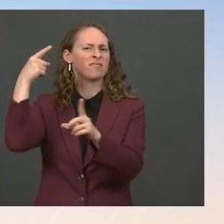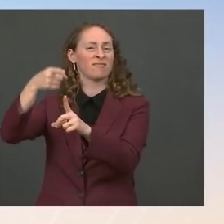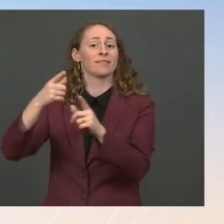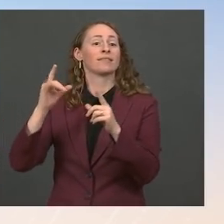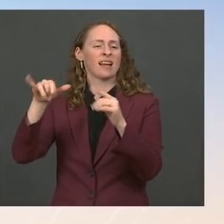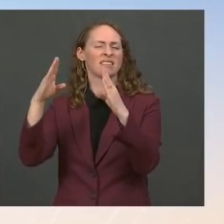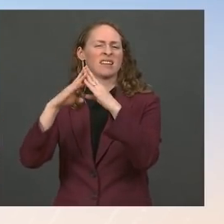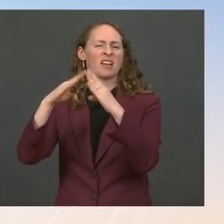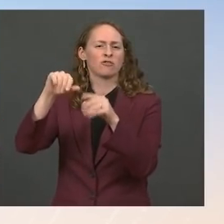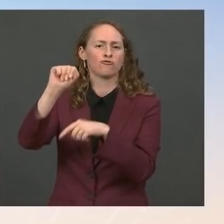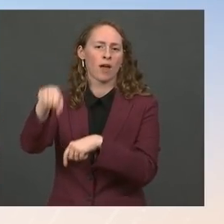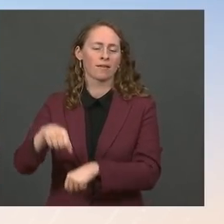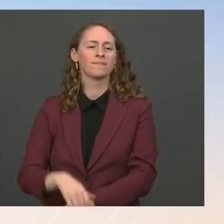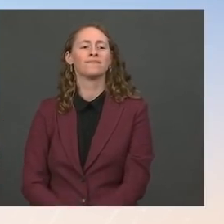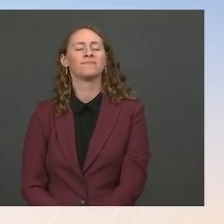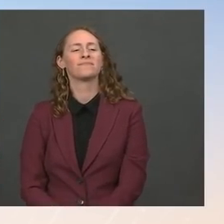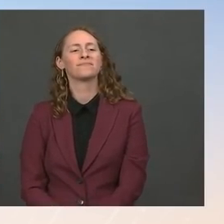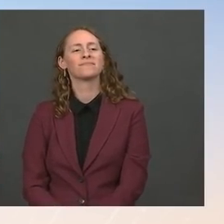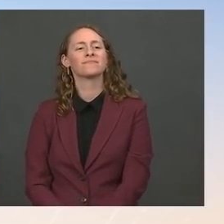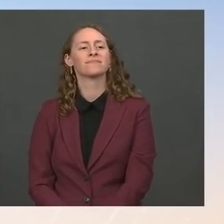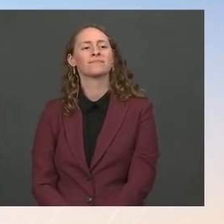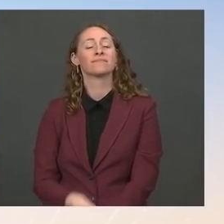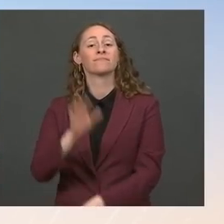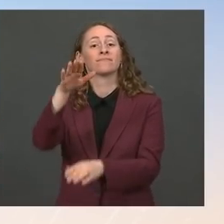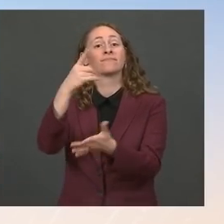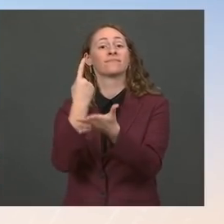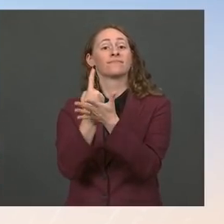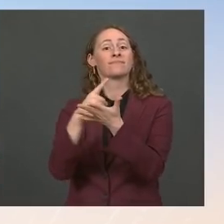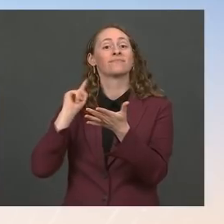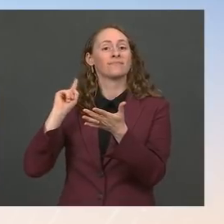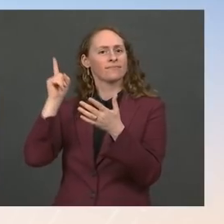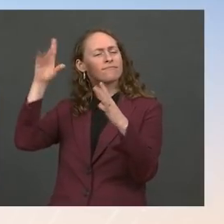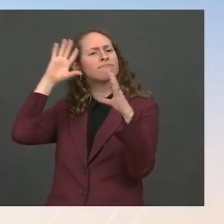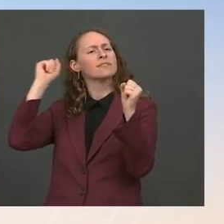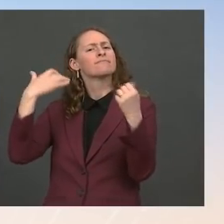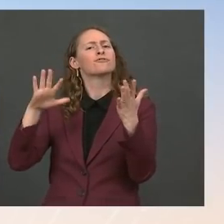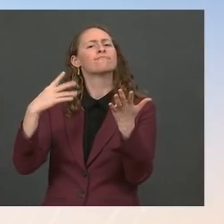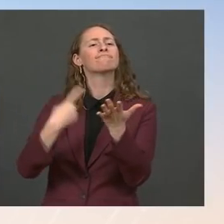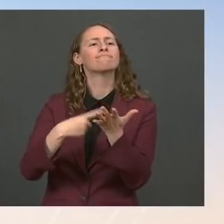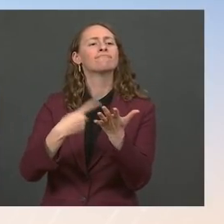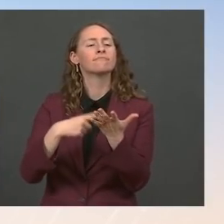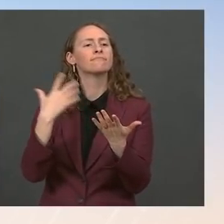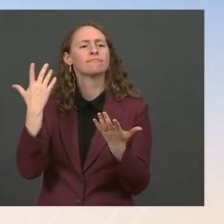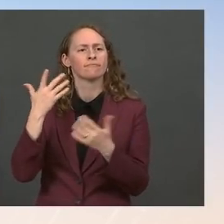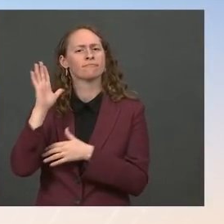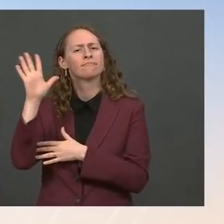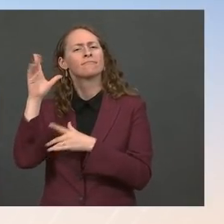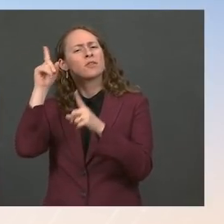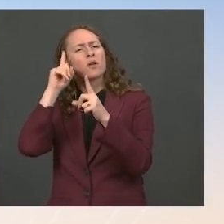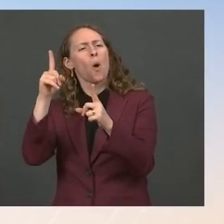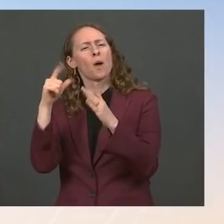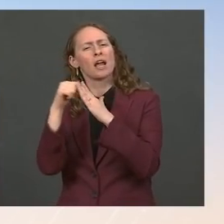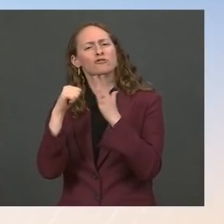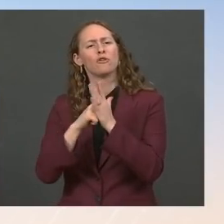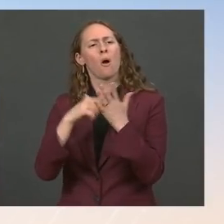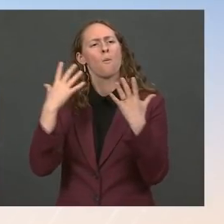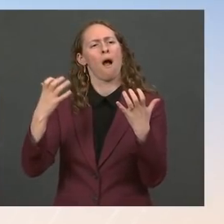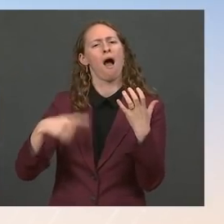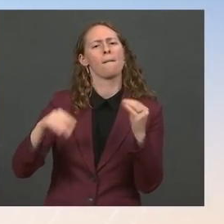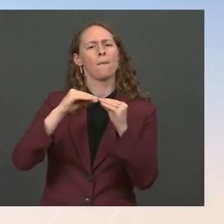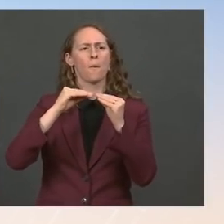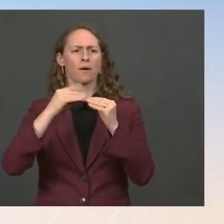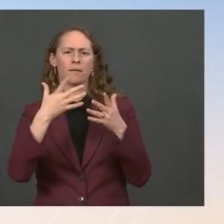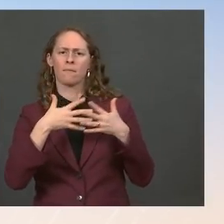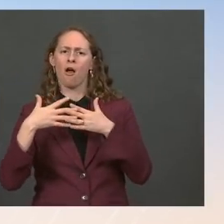week, how his agenda makes the United States more competitive with China and around the world and can help America lead again on infrastructure, roads, highways,